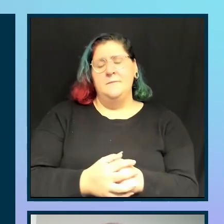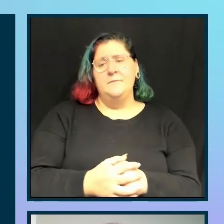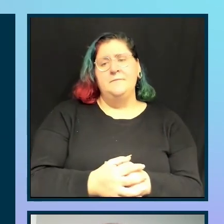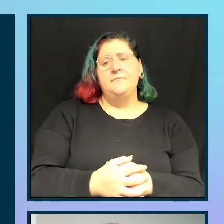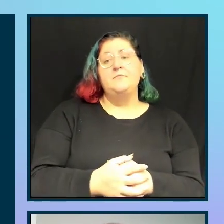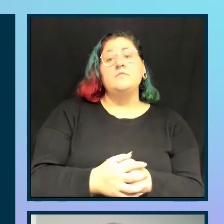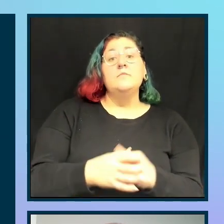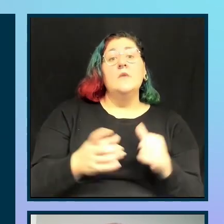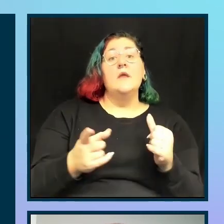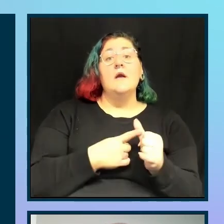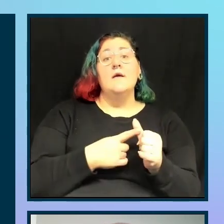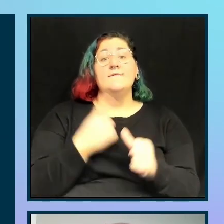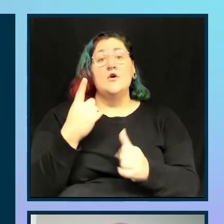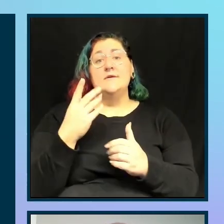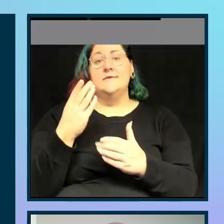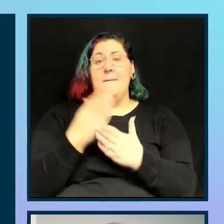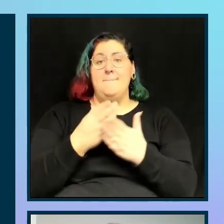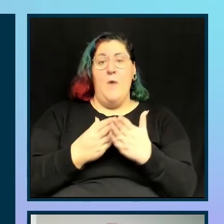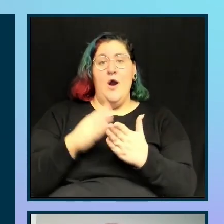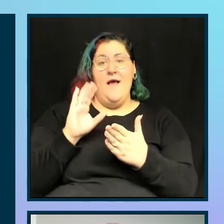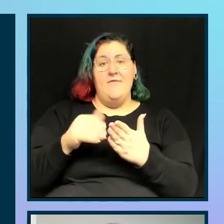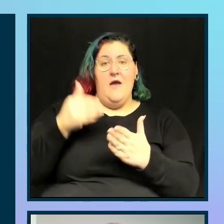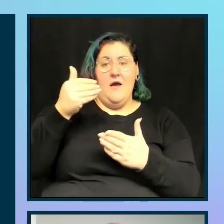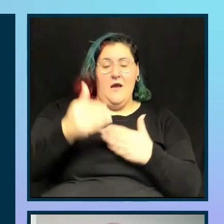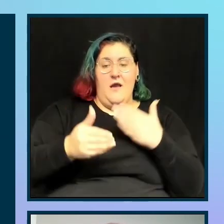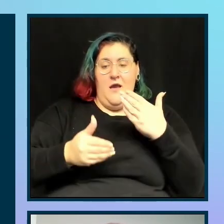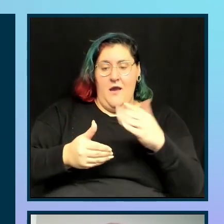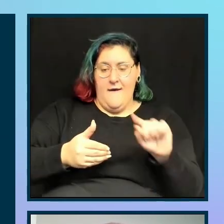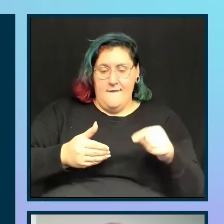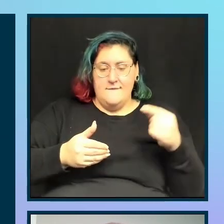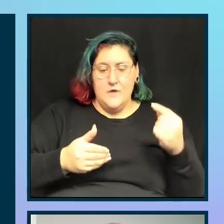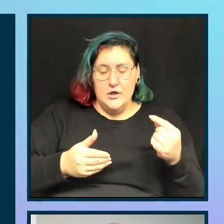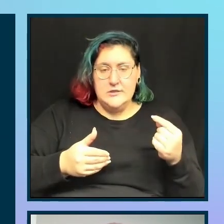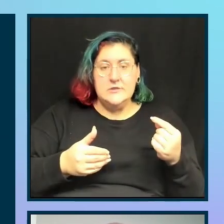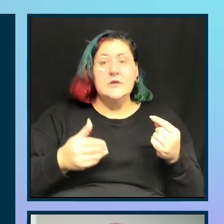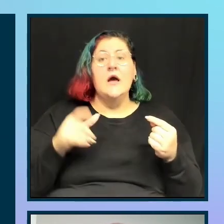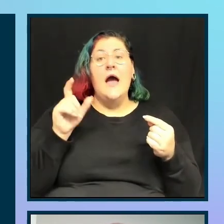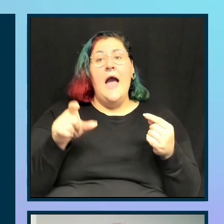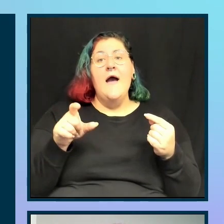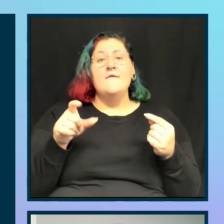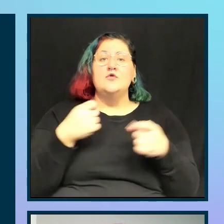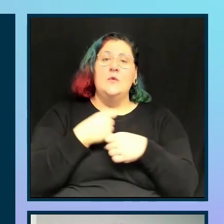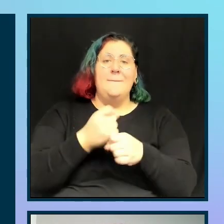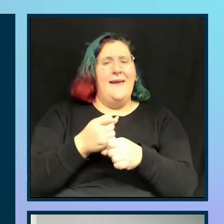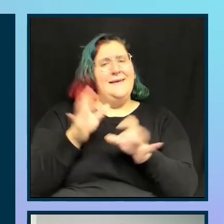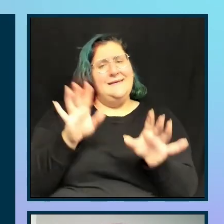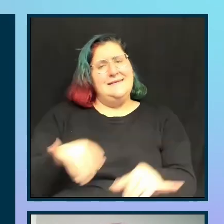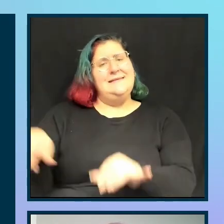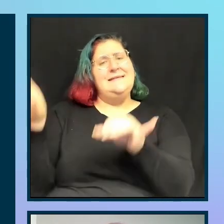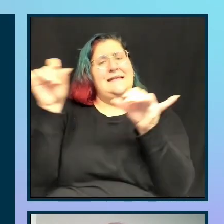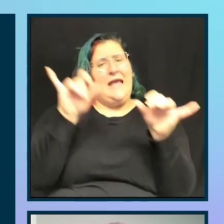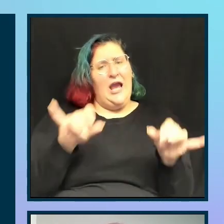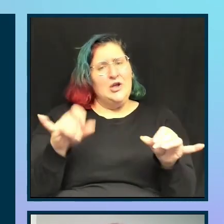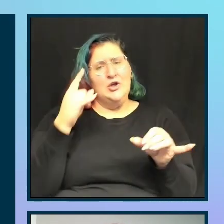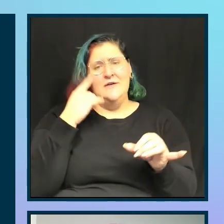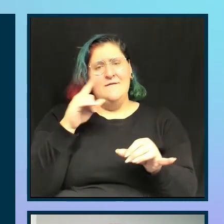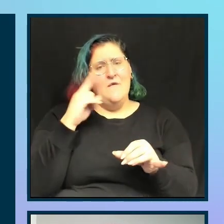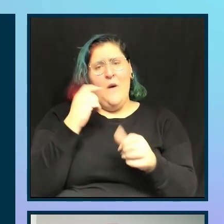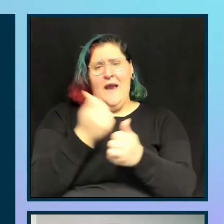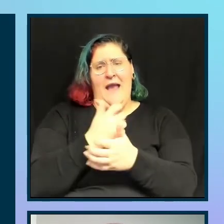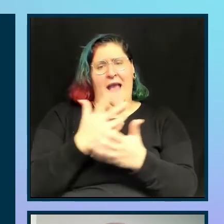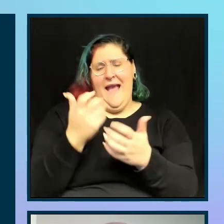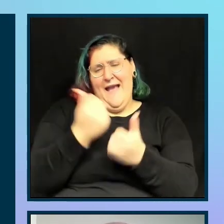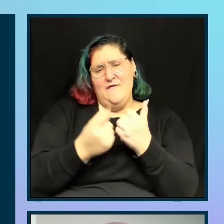the first step in that process is to normalize or standardize your input source that's coming in. This is all